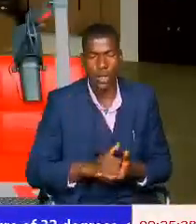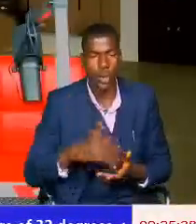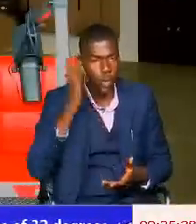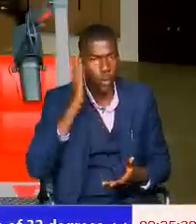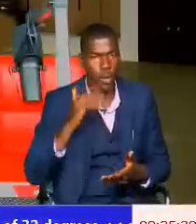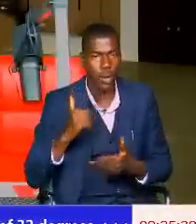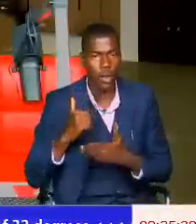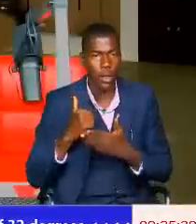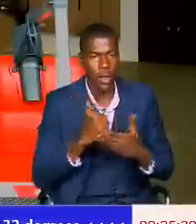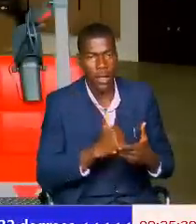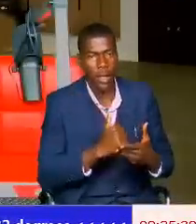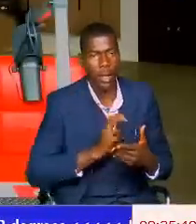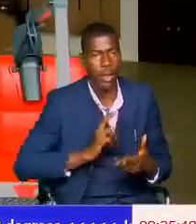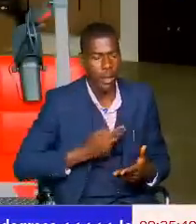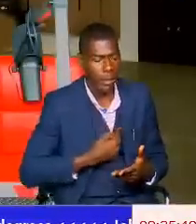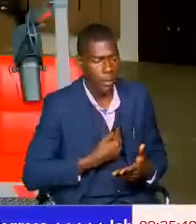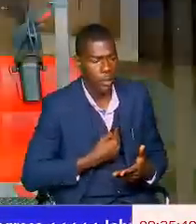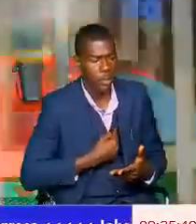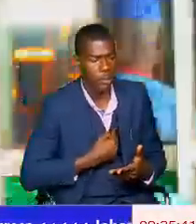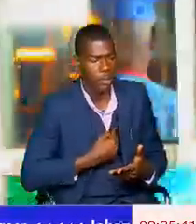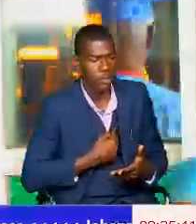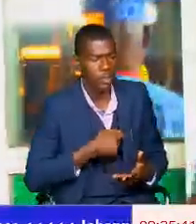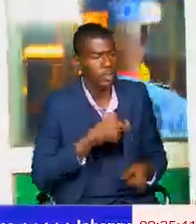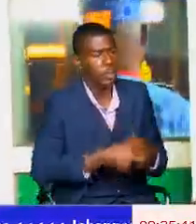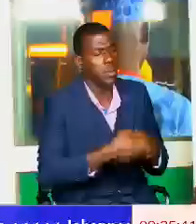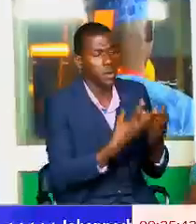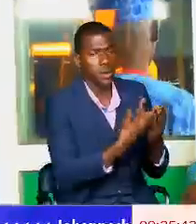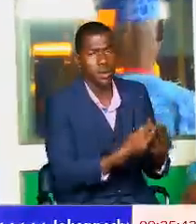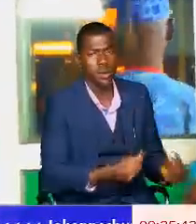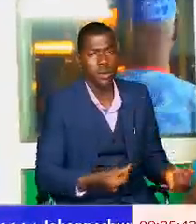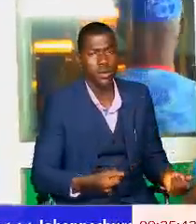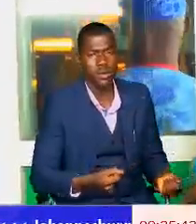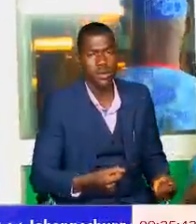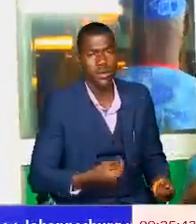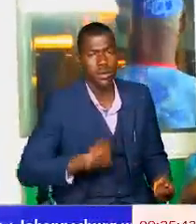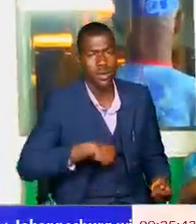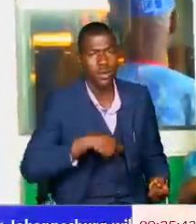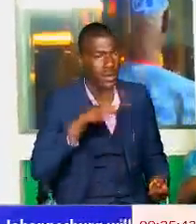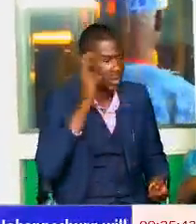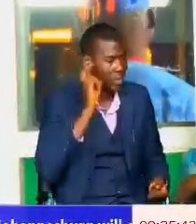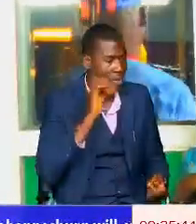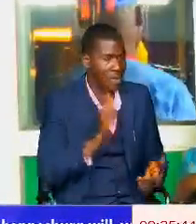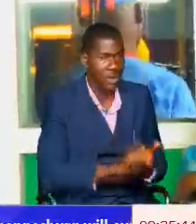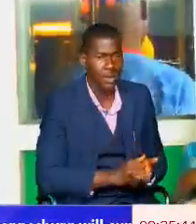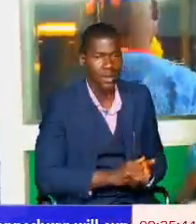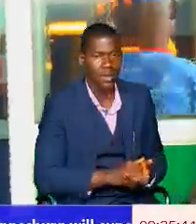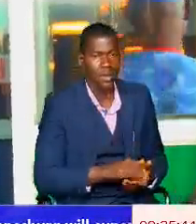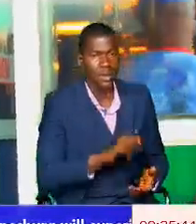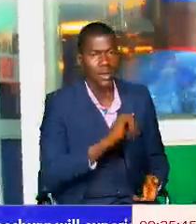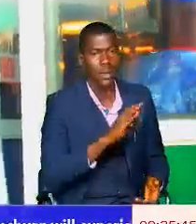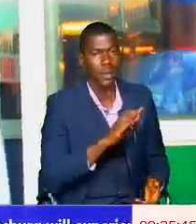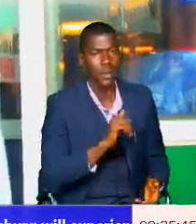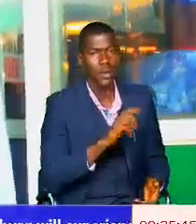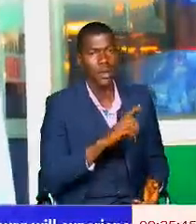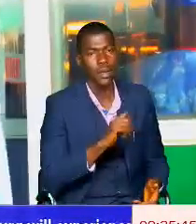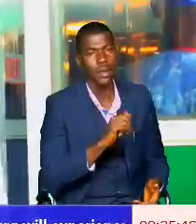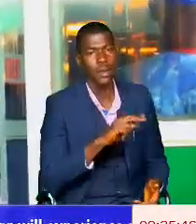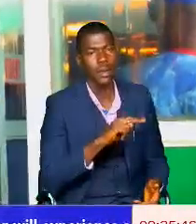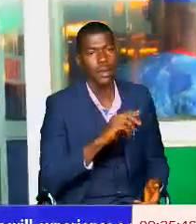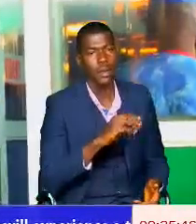men, they sleep with their daughters, not true? Yeah? Well, cannot see, sir. Yeah?